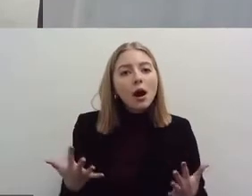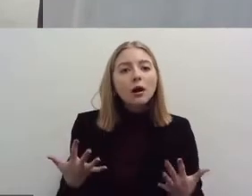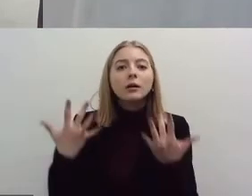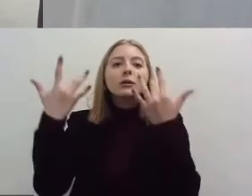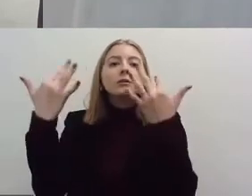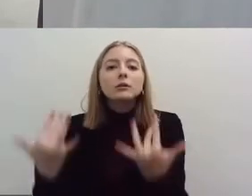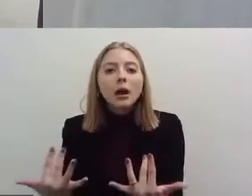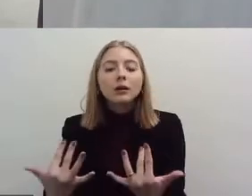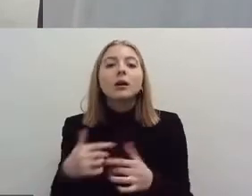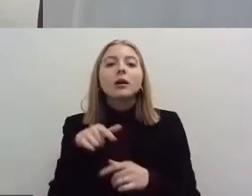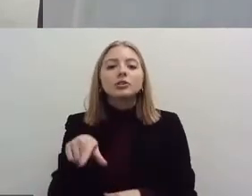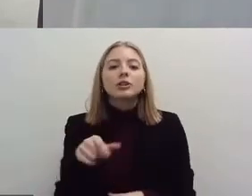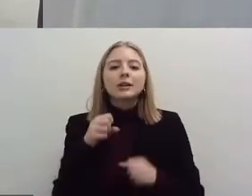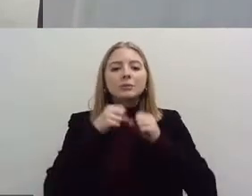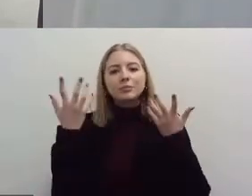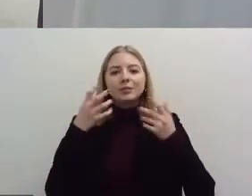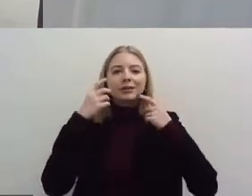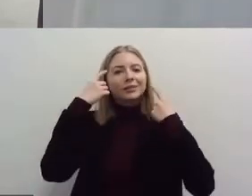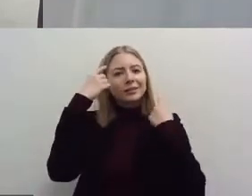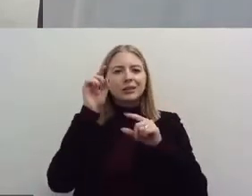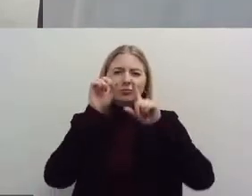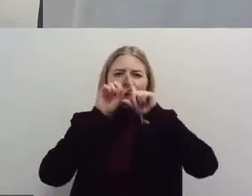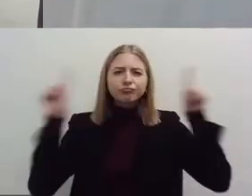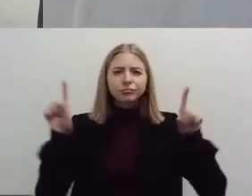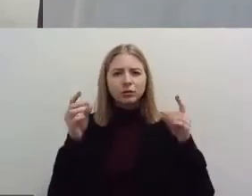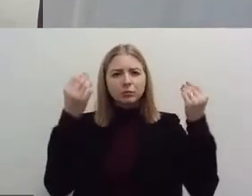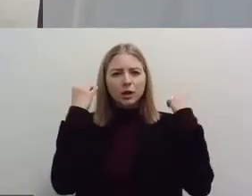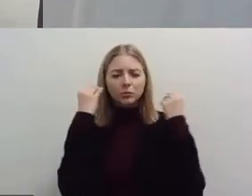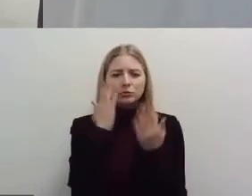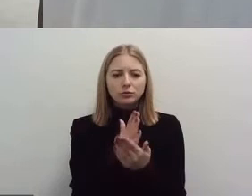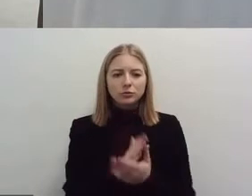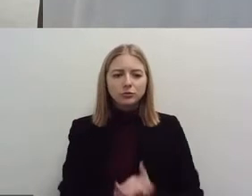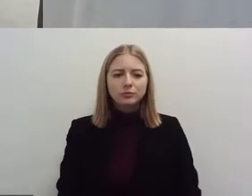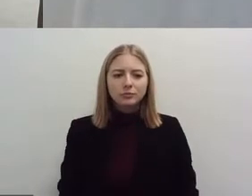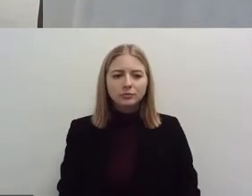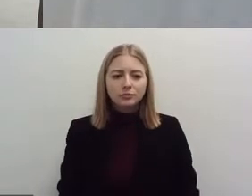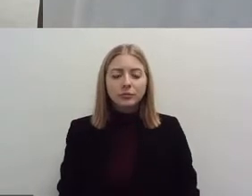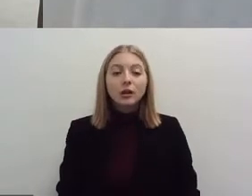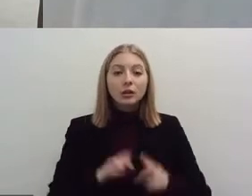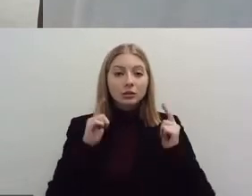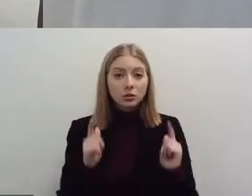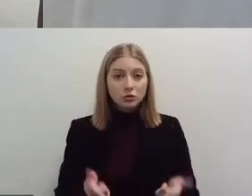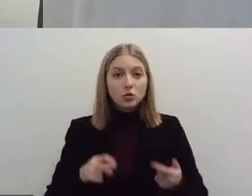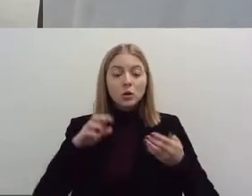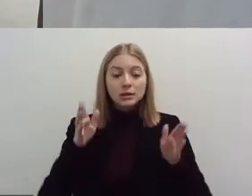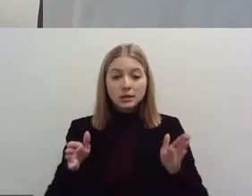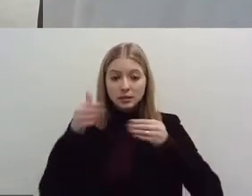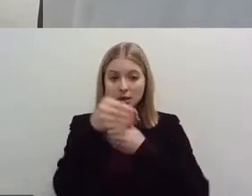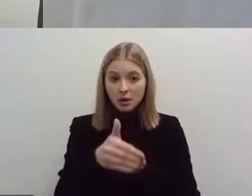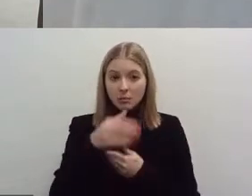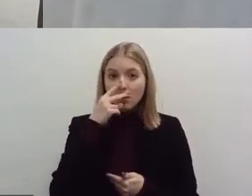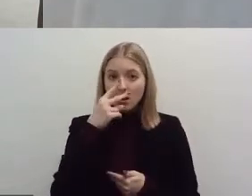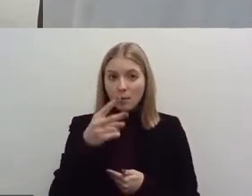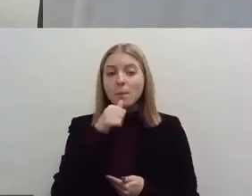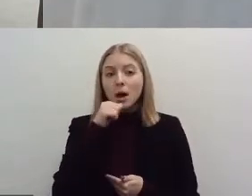get some grades. So I think the system in which the grades are being given should be different.